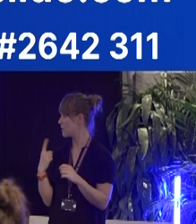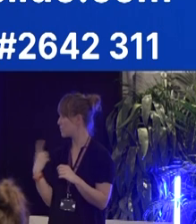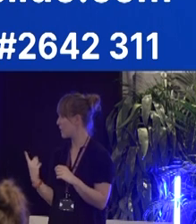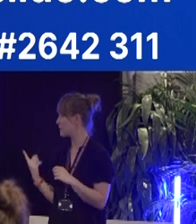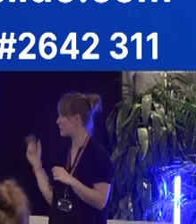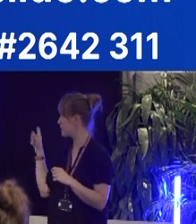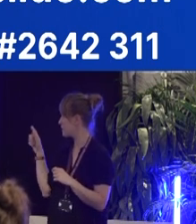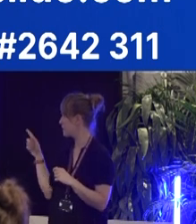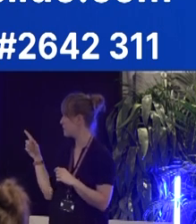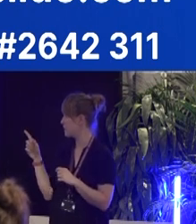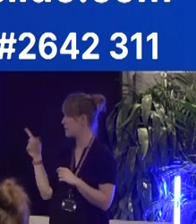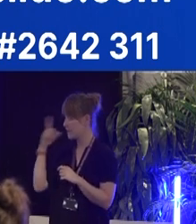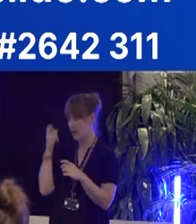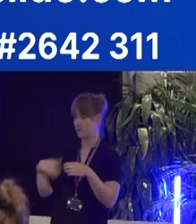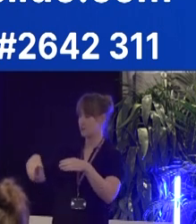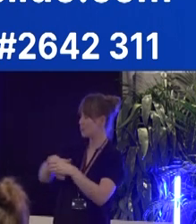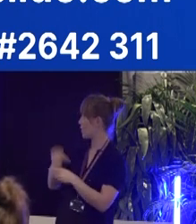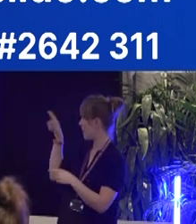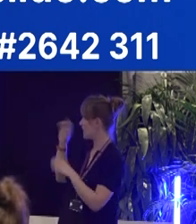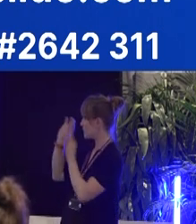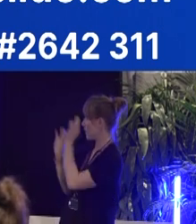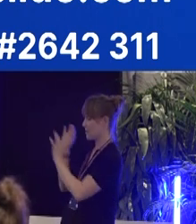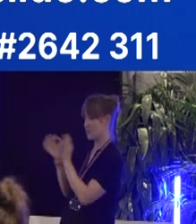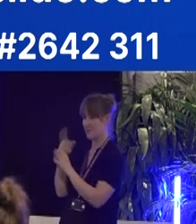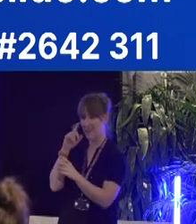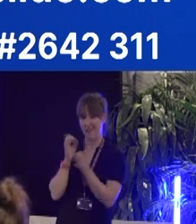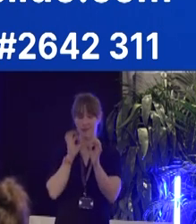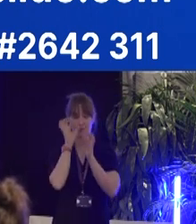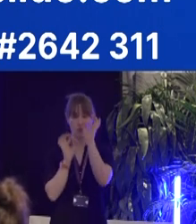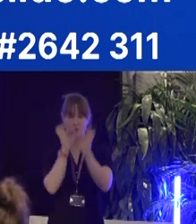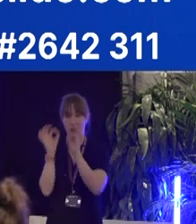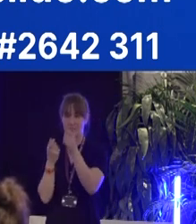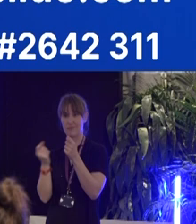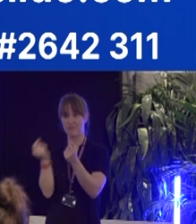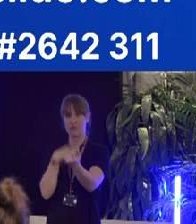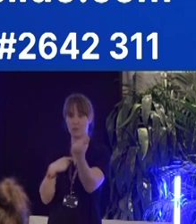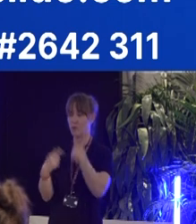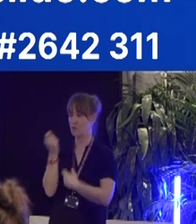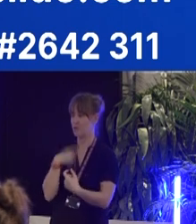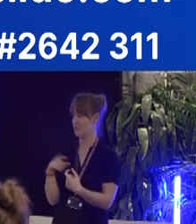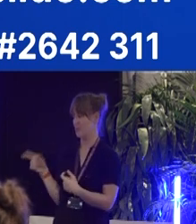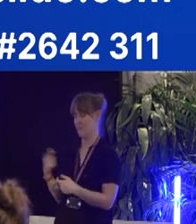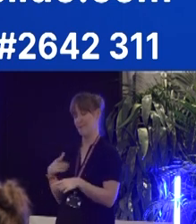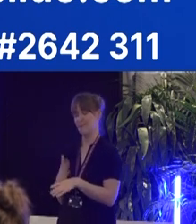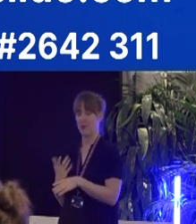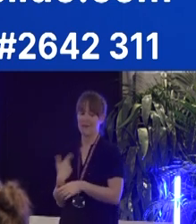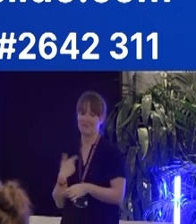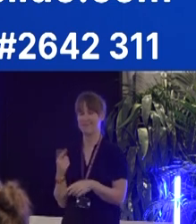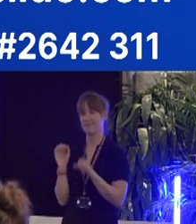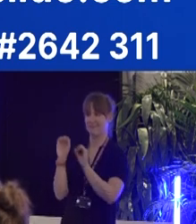2642311, you can participate in this interview. I'm effectively getting you to do my job for me. Love